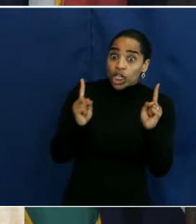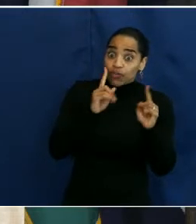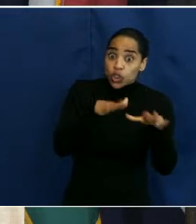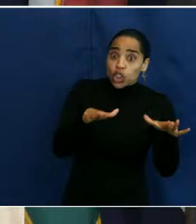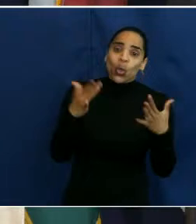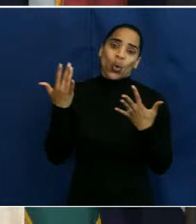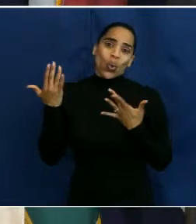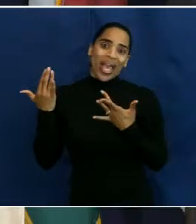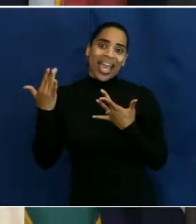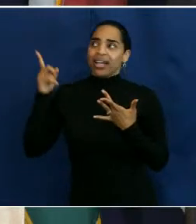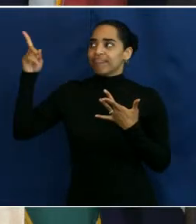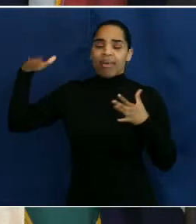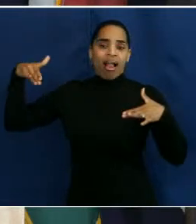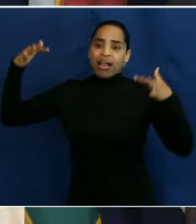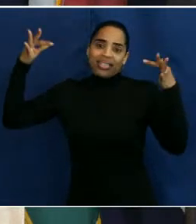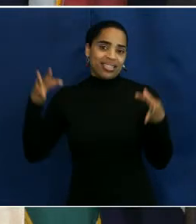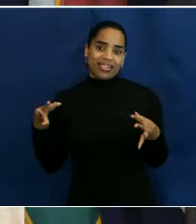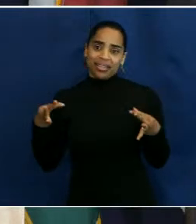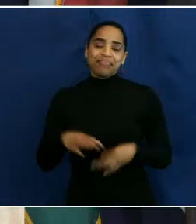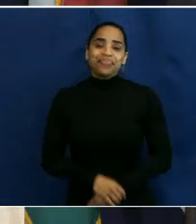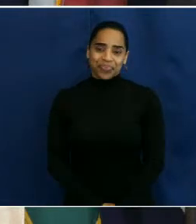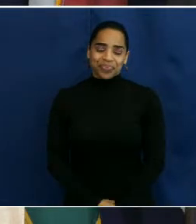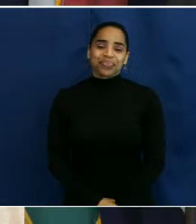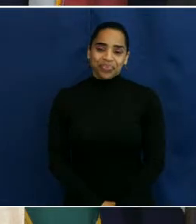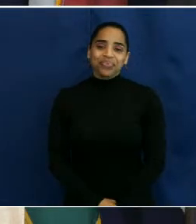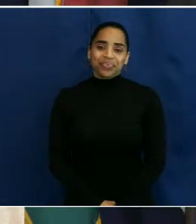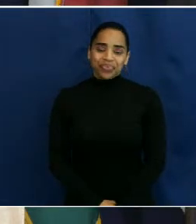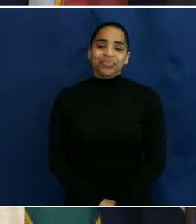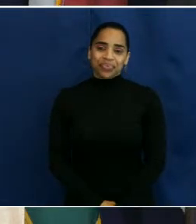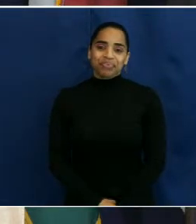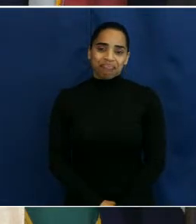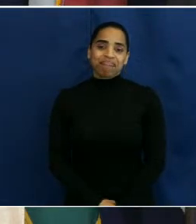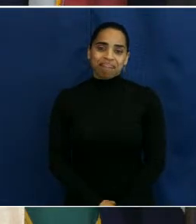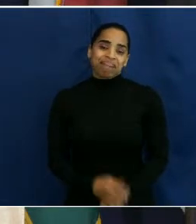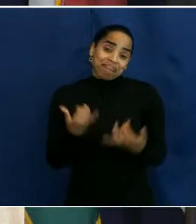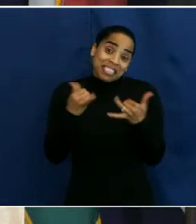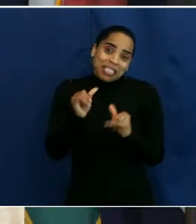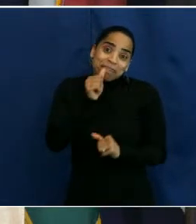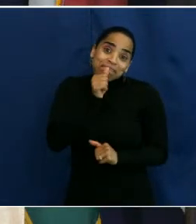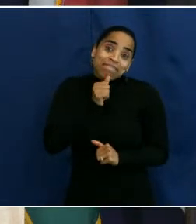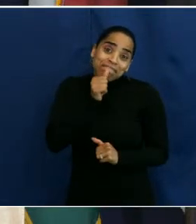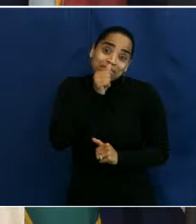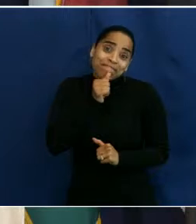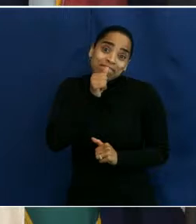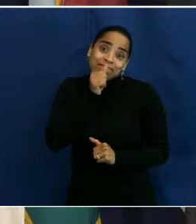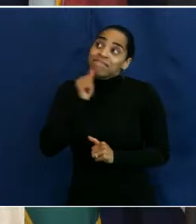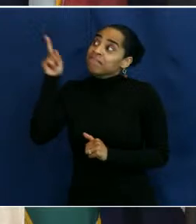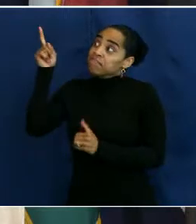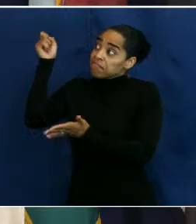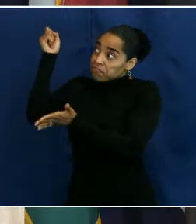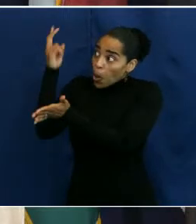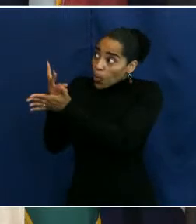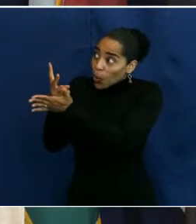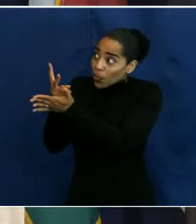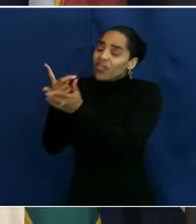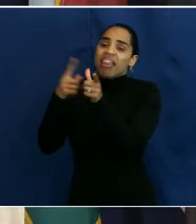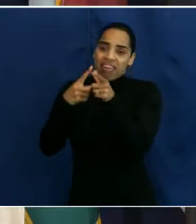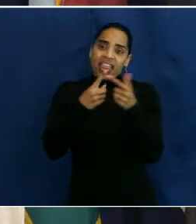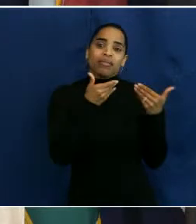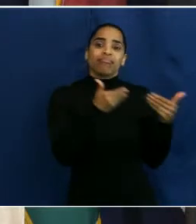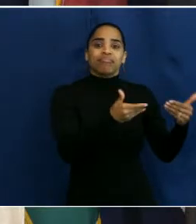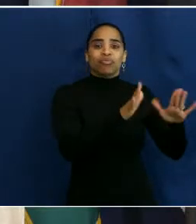the vaccines in those age groups. So we still have to wait and see until those trials have been